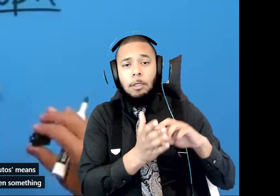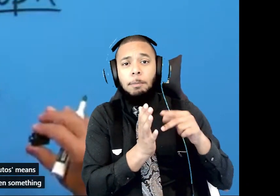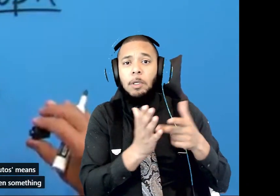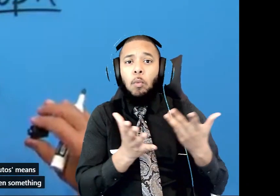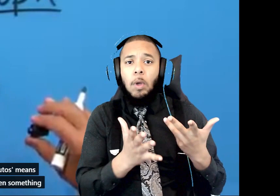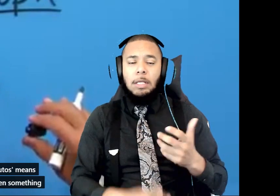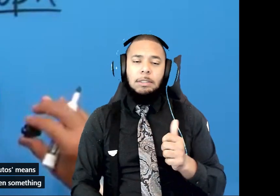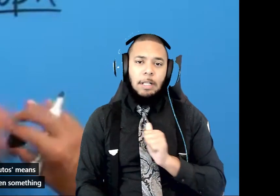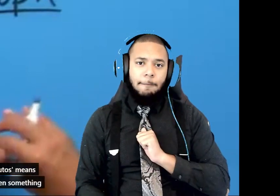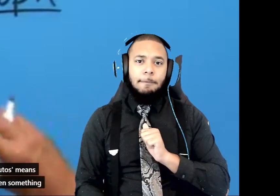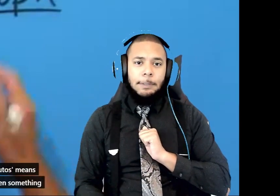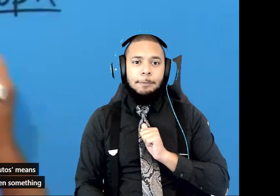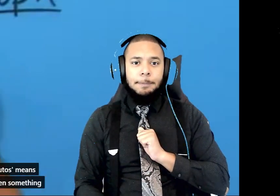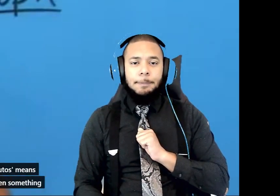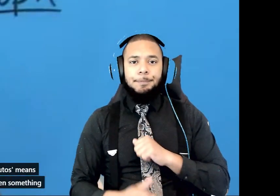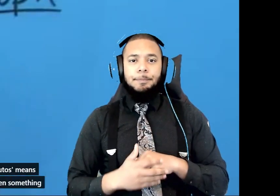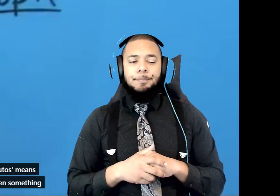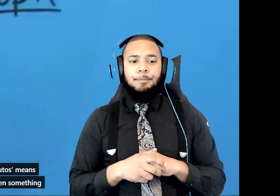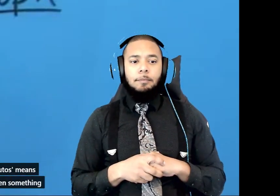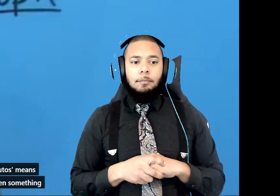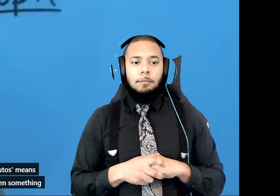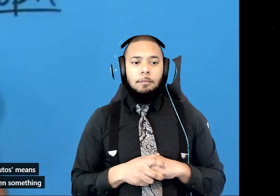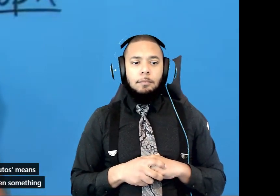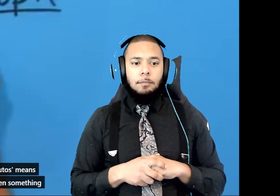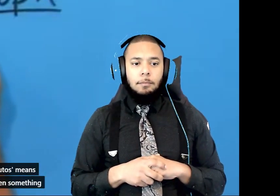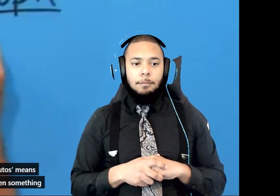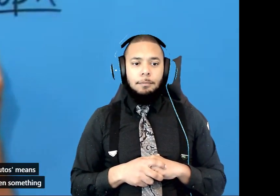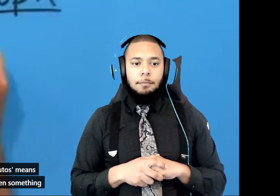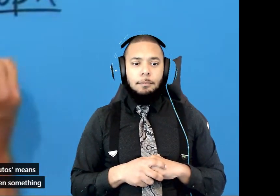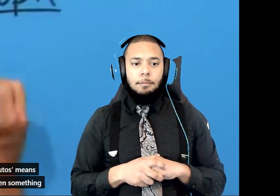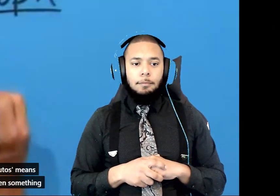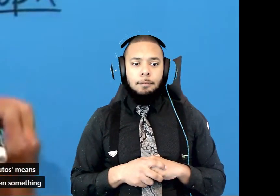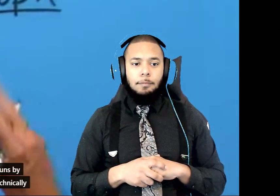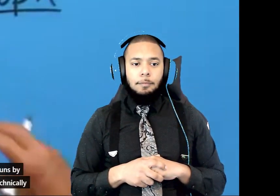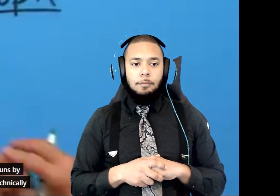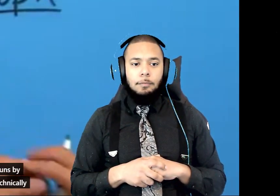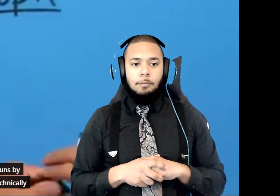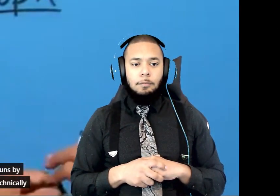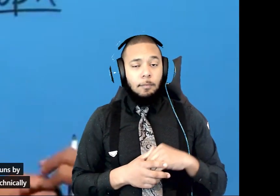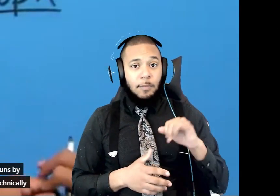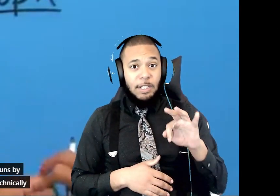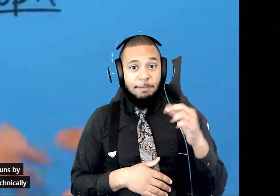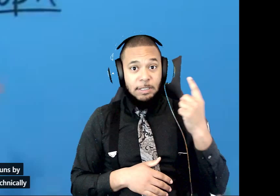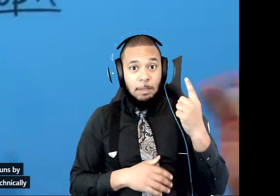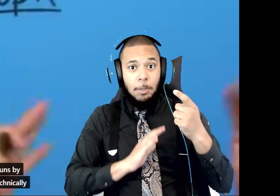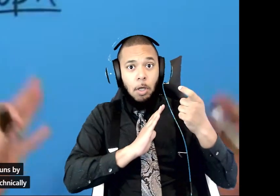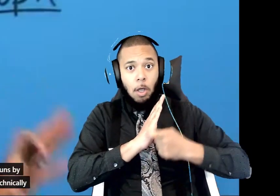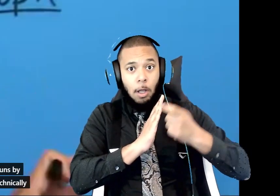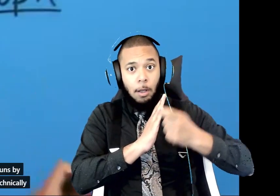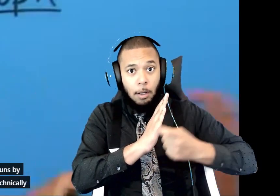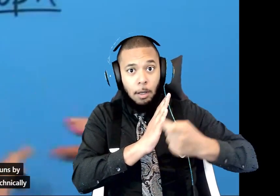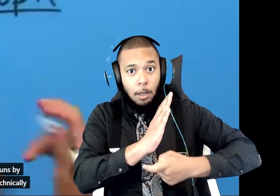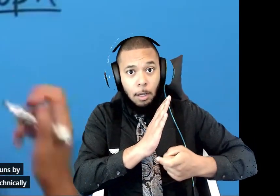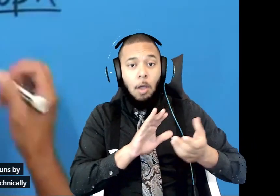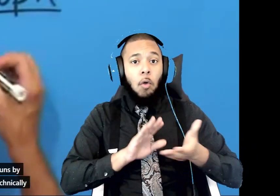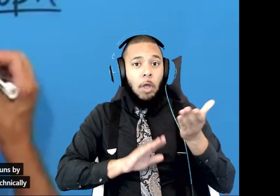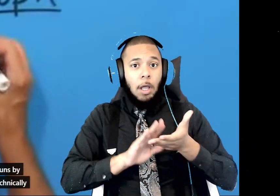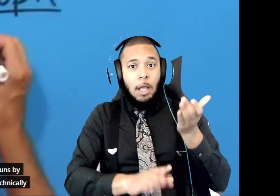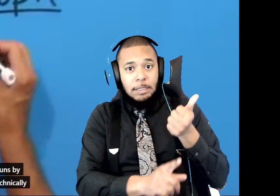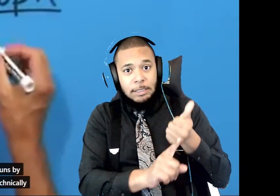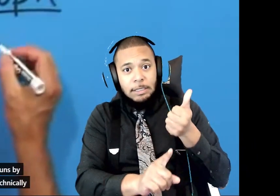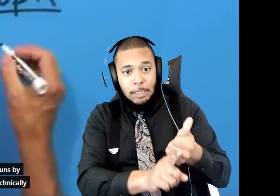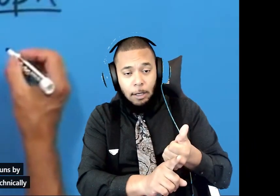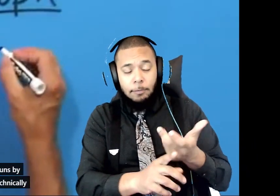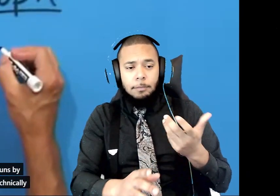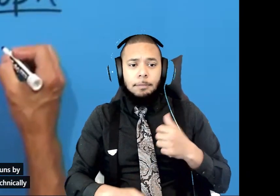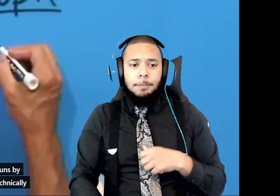means self. Okay, it means self. So when something is automated, okay, it runs by itself.